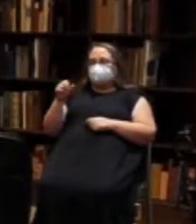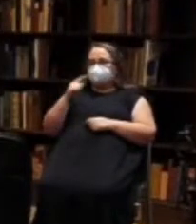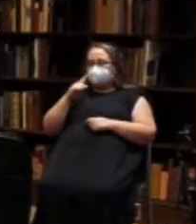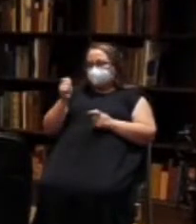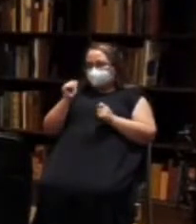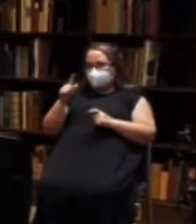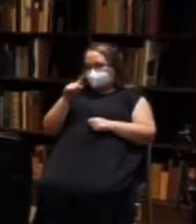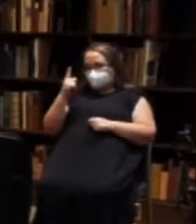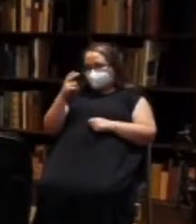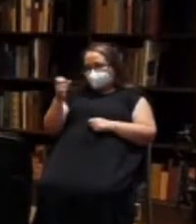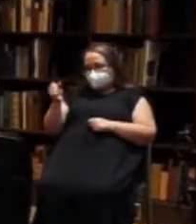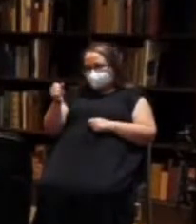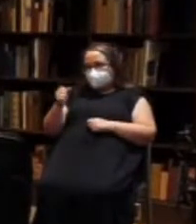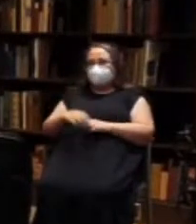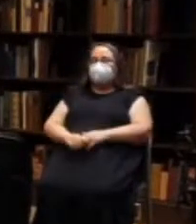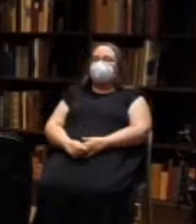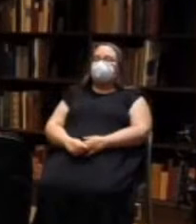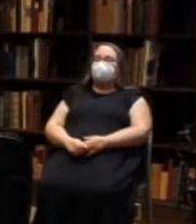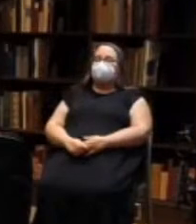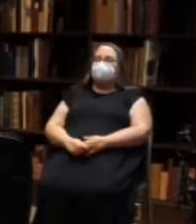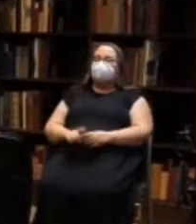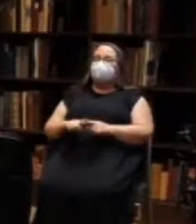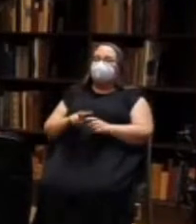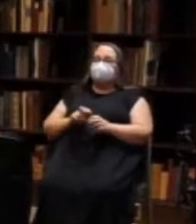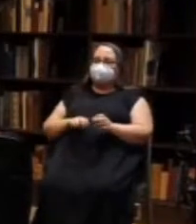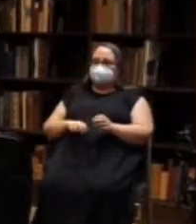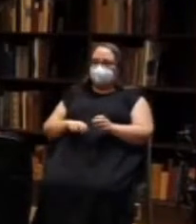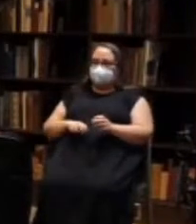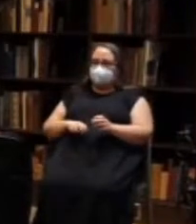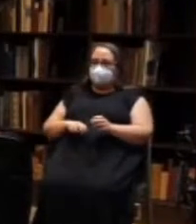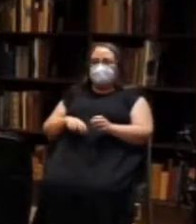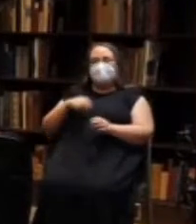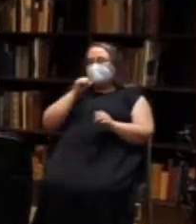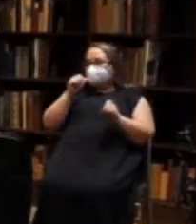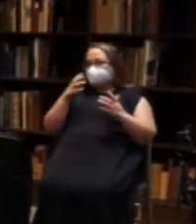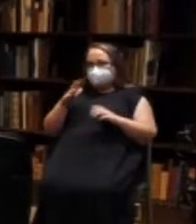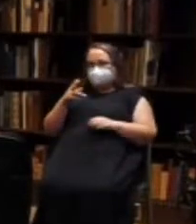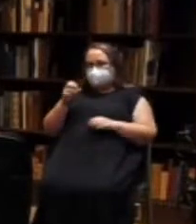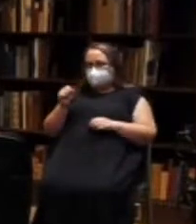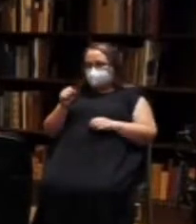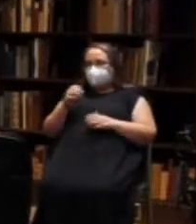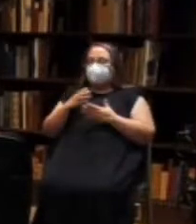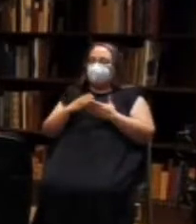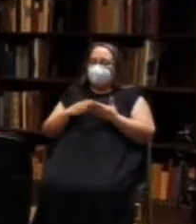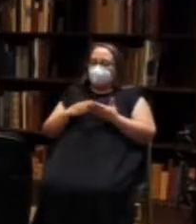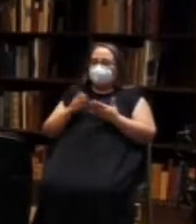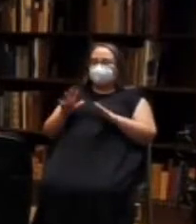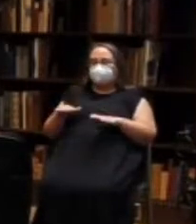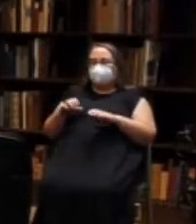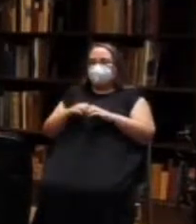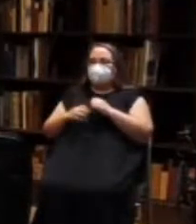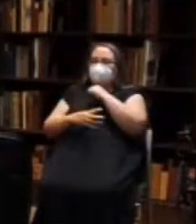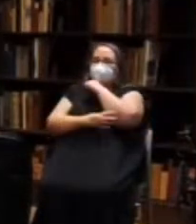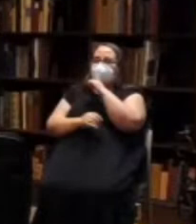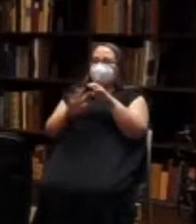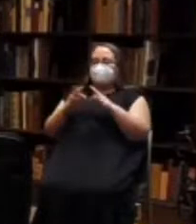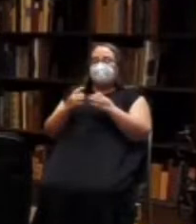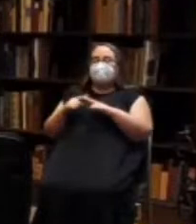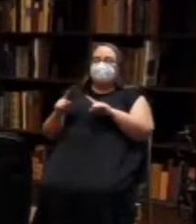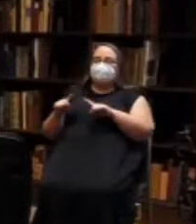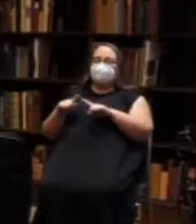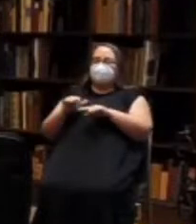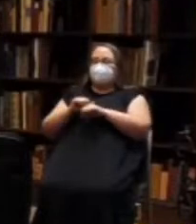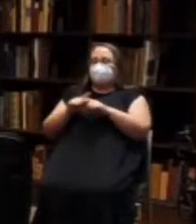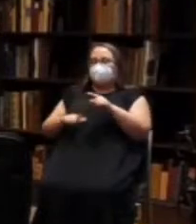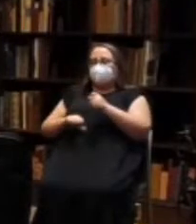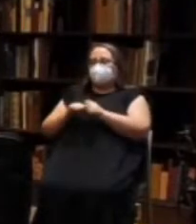high school, but he drops out. Right? He doesn't finish high school. And in part, of course, you know, he's growing up in a poor family. He needs to go to work to support